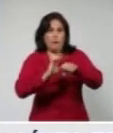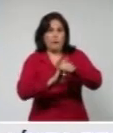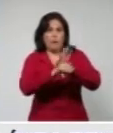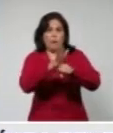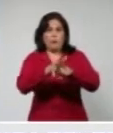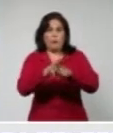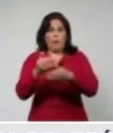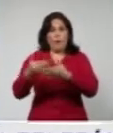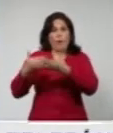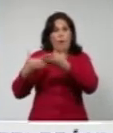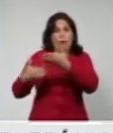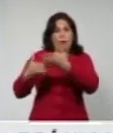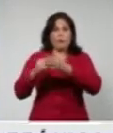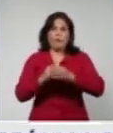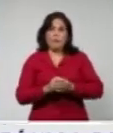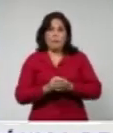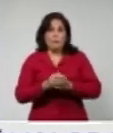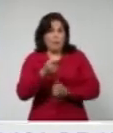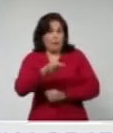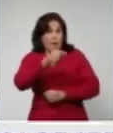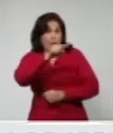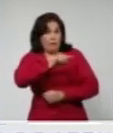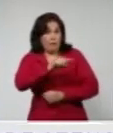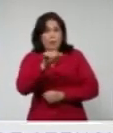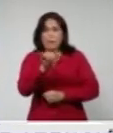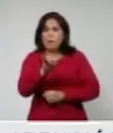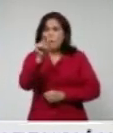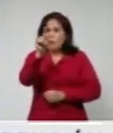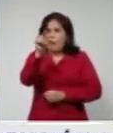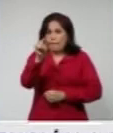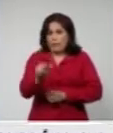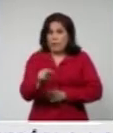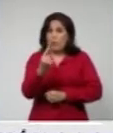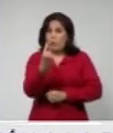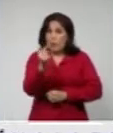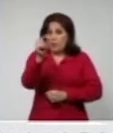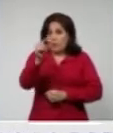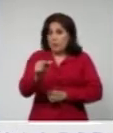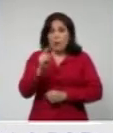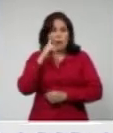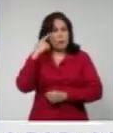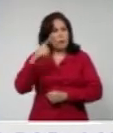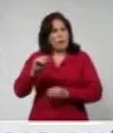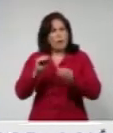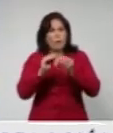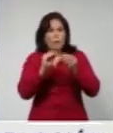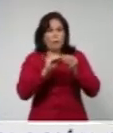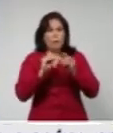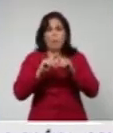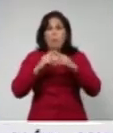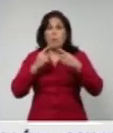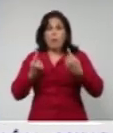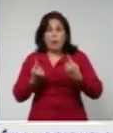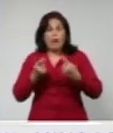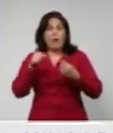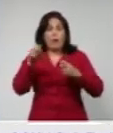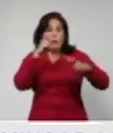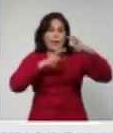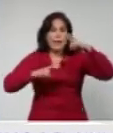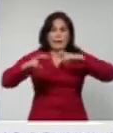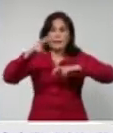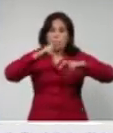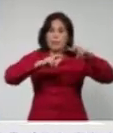had contact with someone who had previously tested positive for the virus. Of the